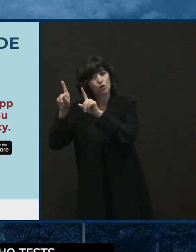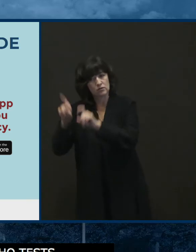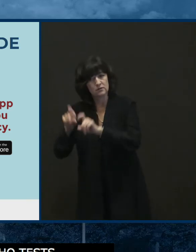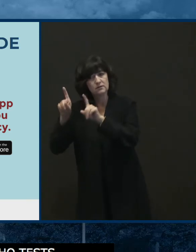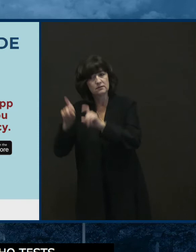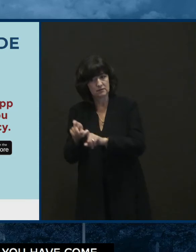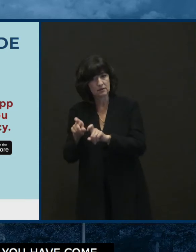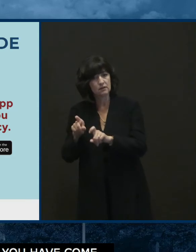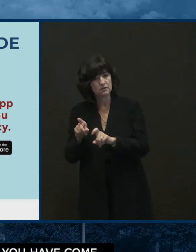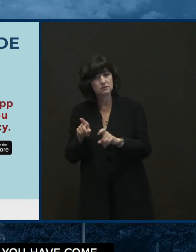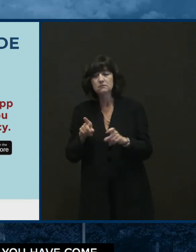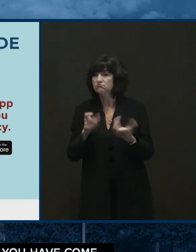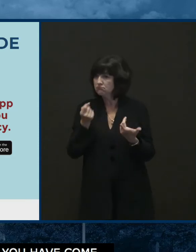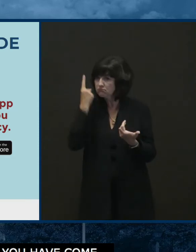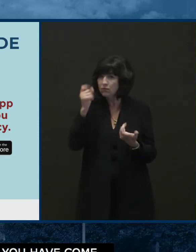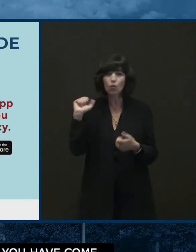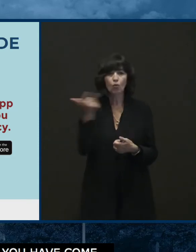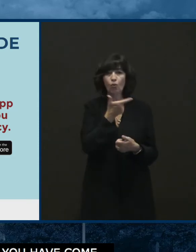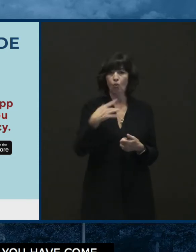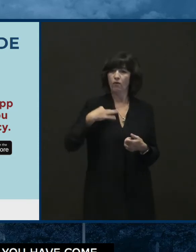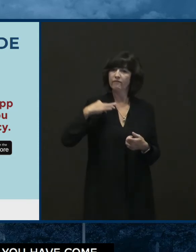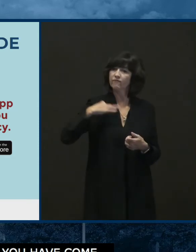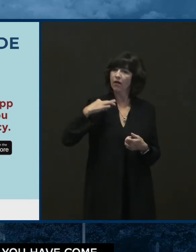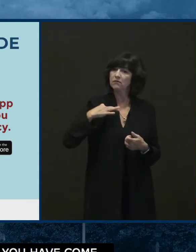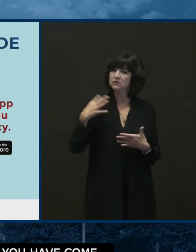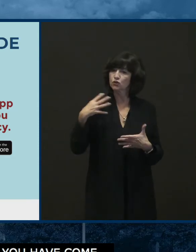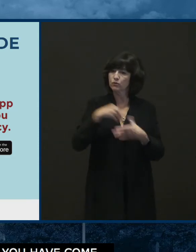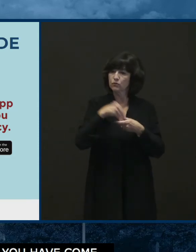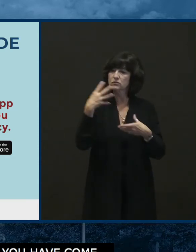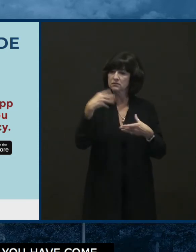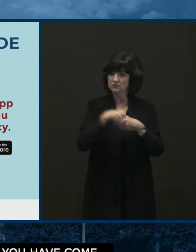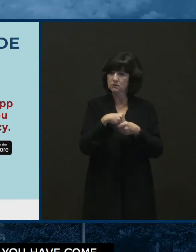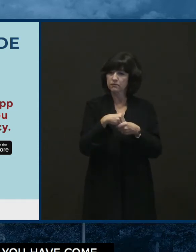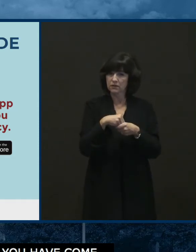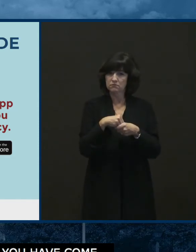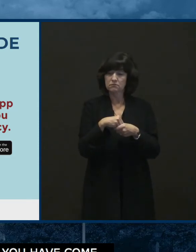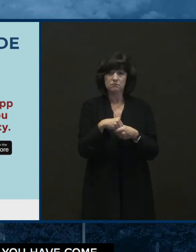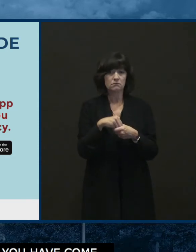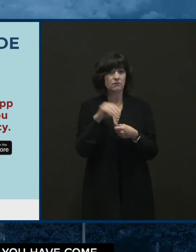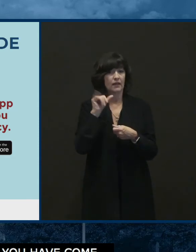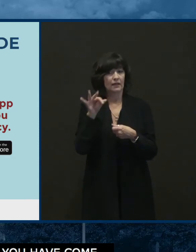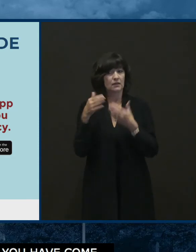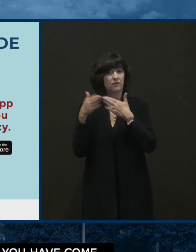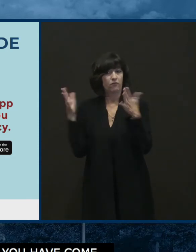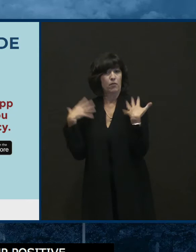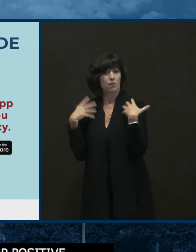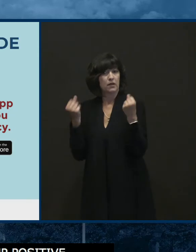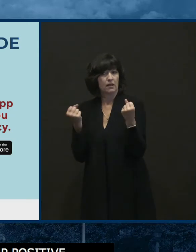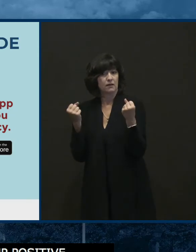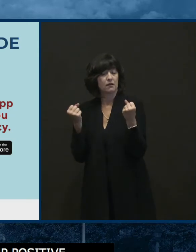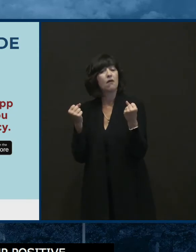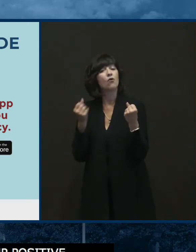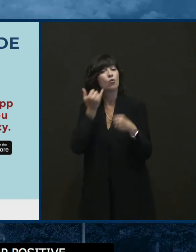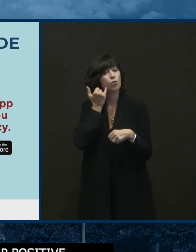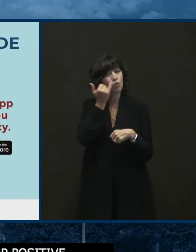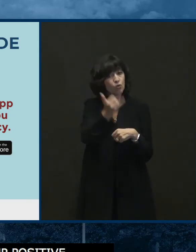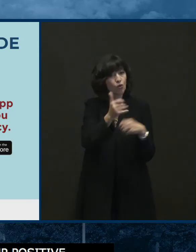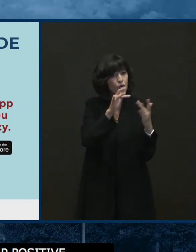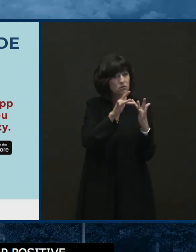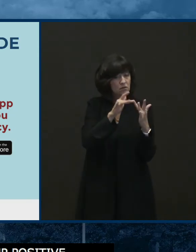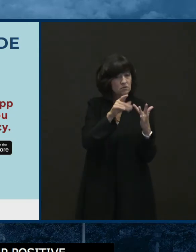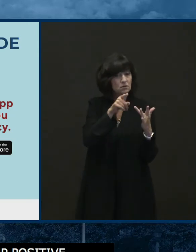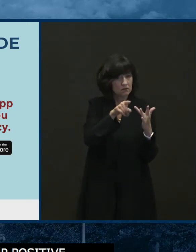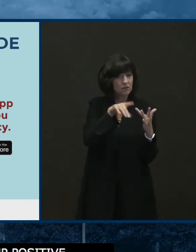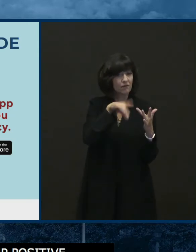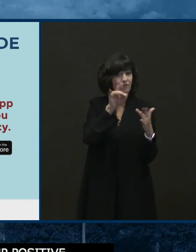participating voluntarily, who indicates when then they get a call from public health that they've tested positive, that they can